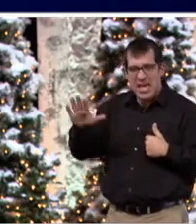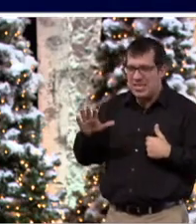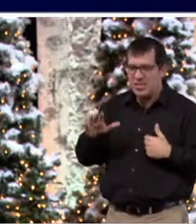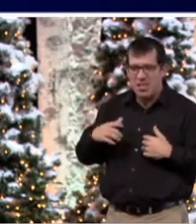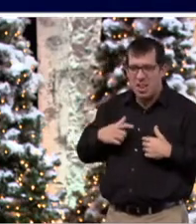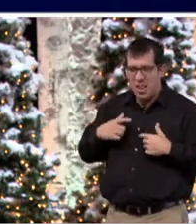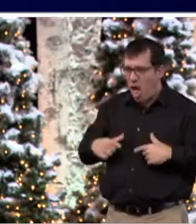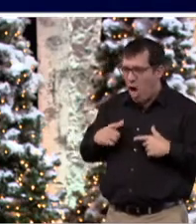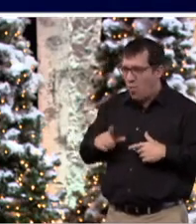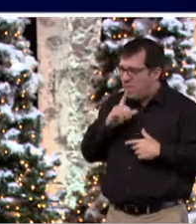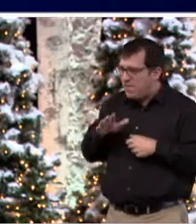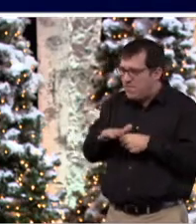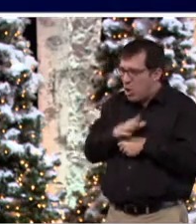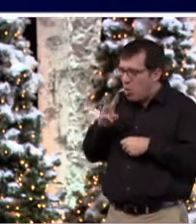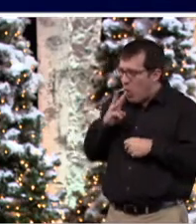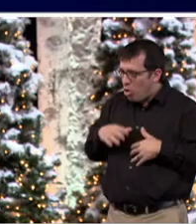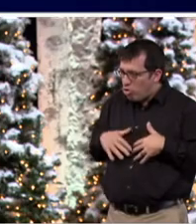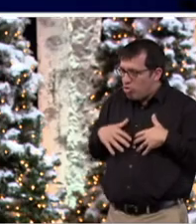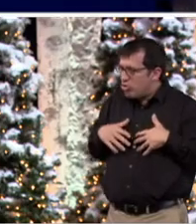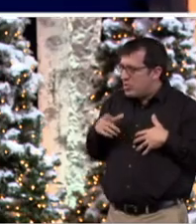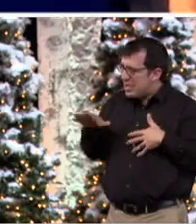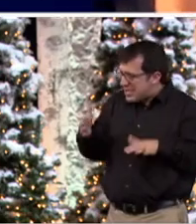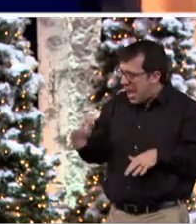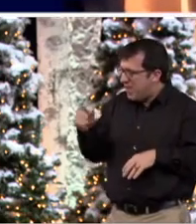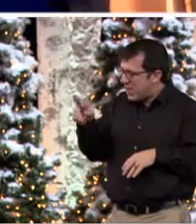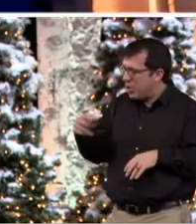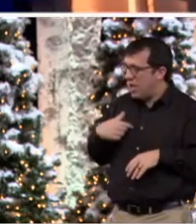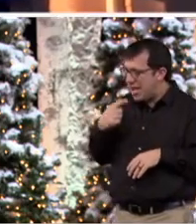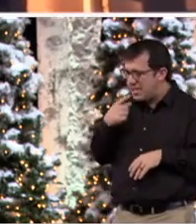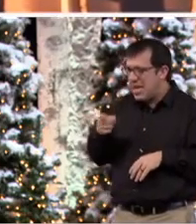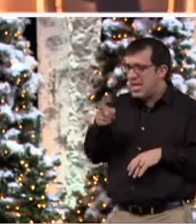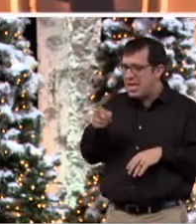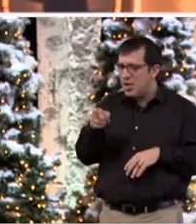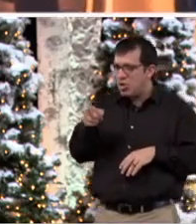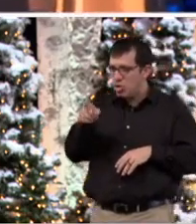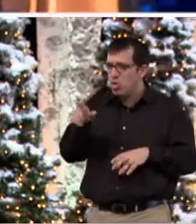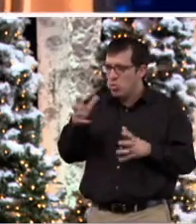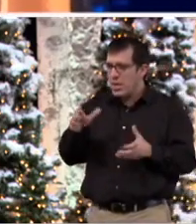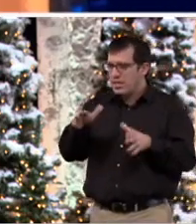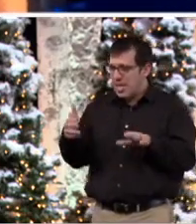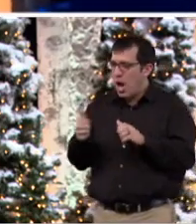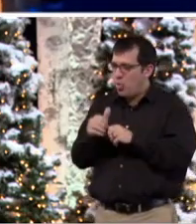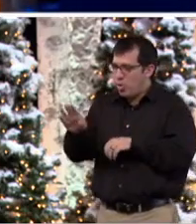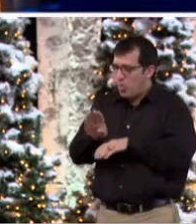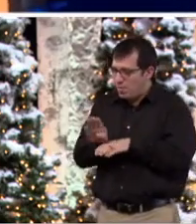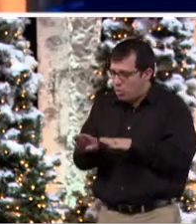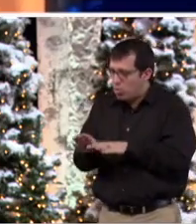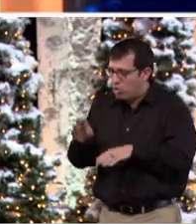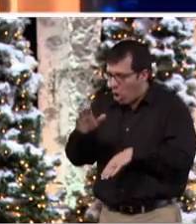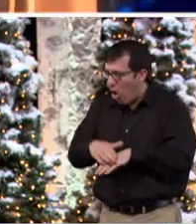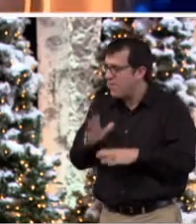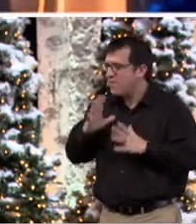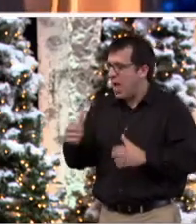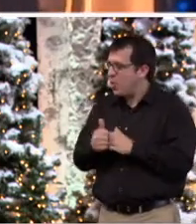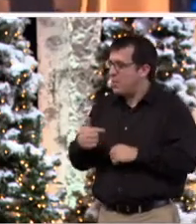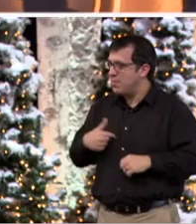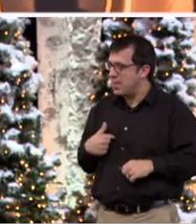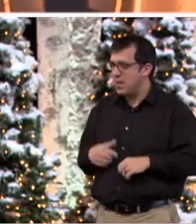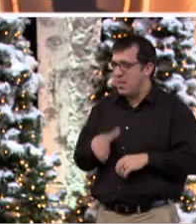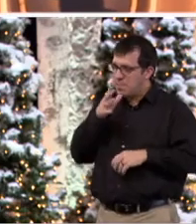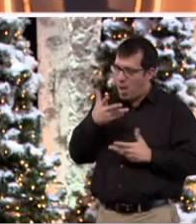with water and he's dying of cancer. I said, Dad, if you want to die with your boots on, that's fine with me. Mom's already